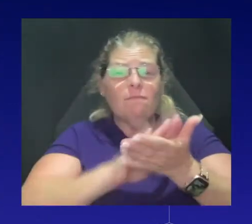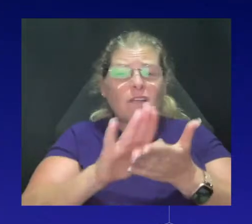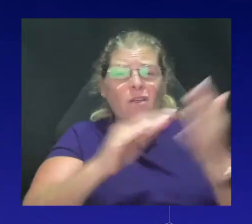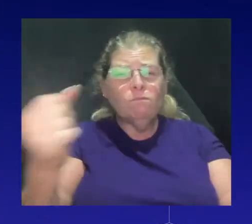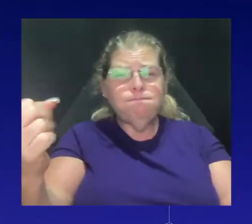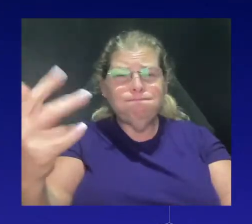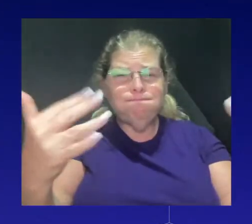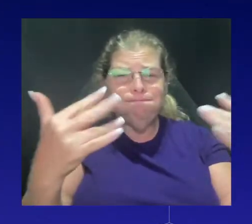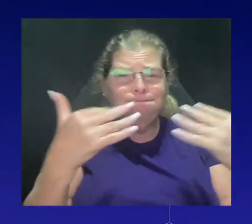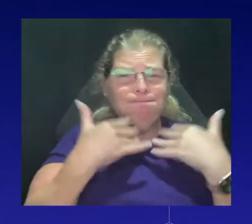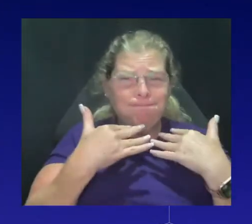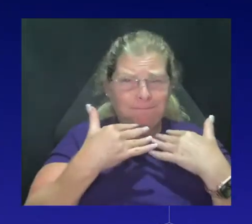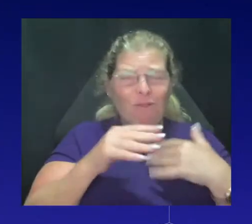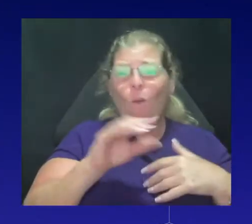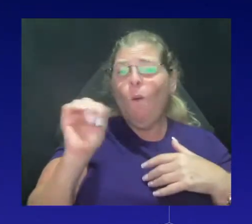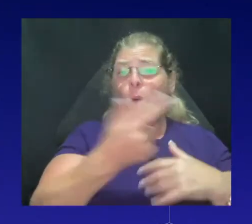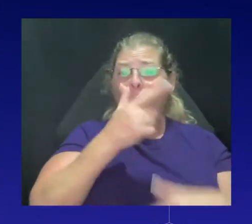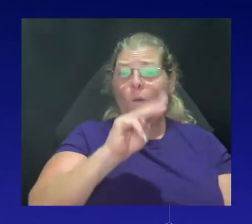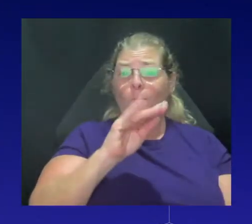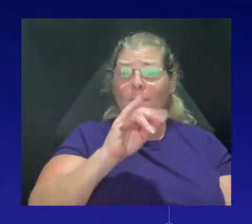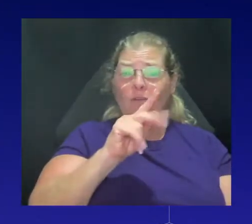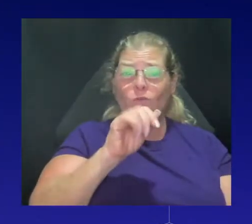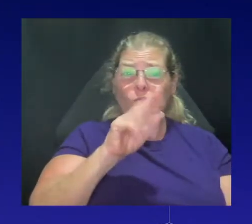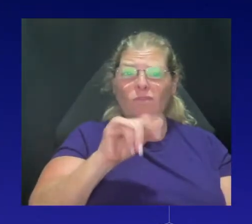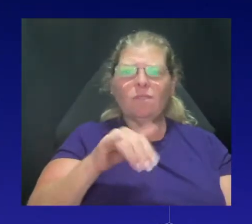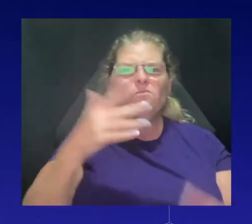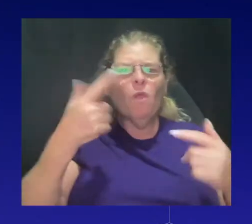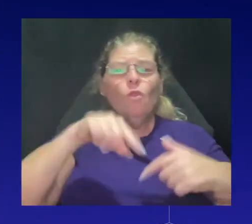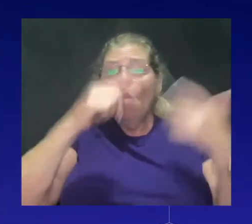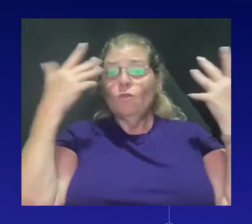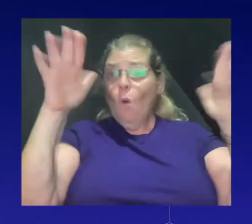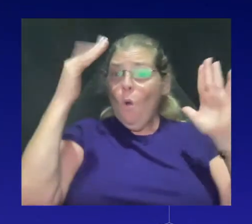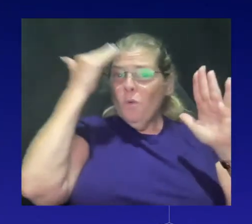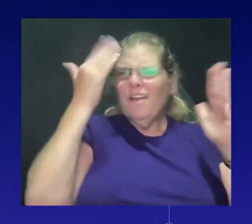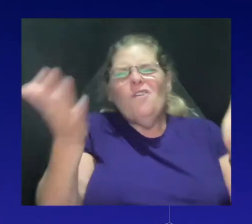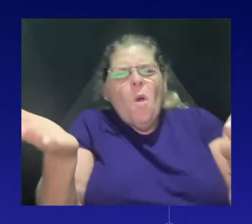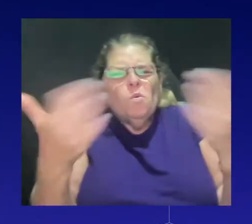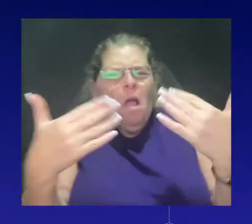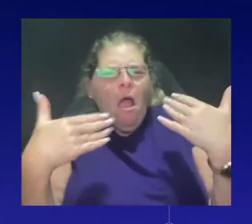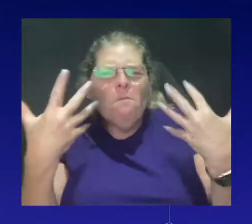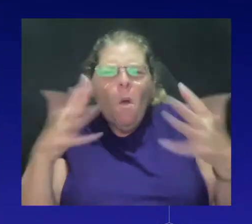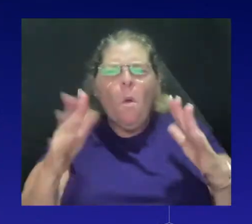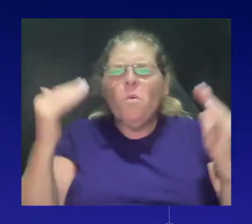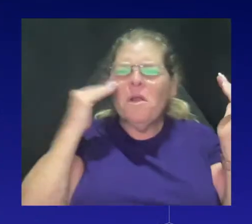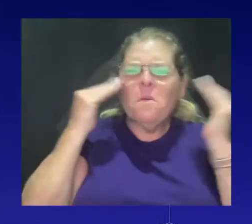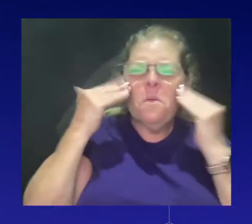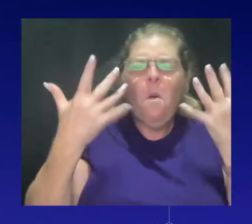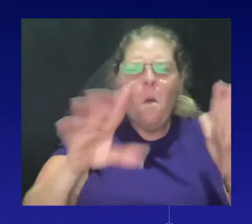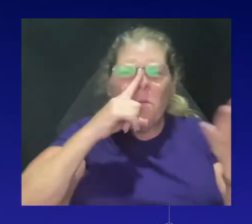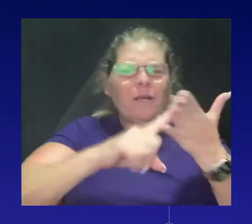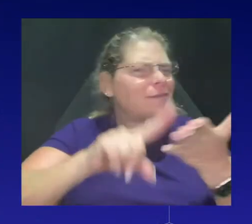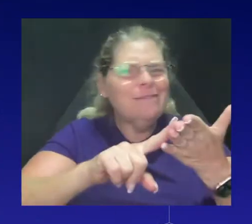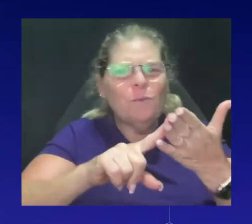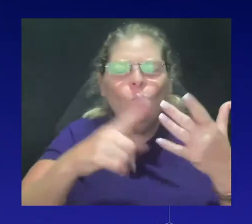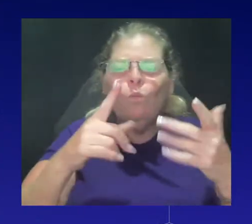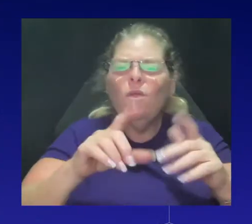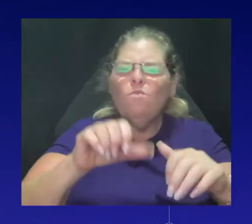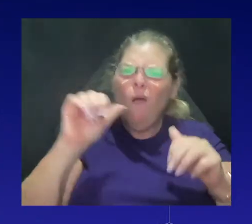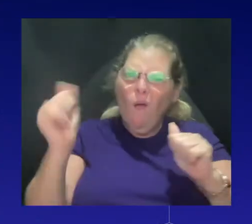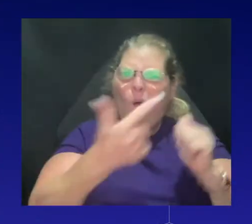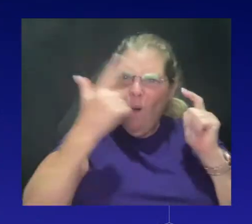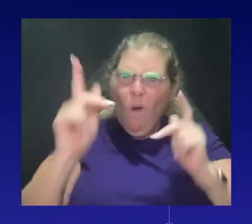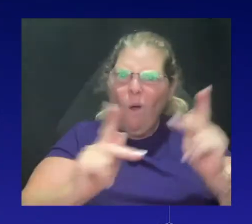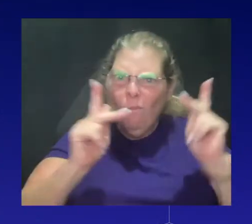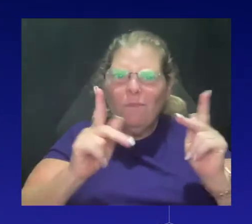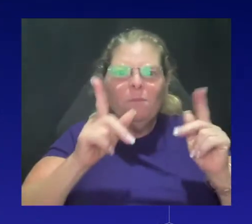ARPA-H. Because we don't want just those who are already in the know, who are already in the circle, to know about ARPA-H. We want folks who are still